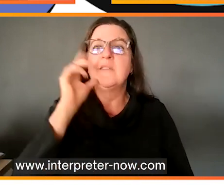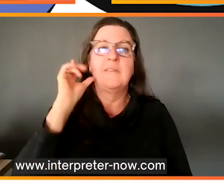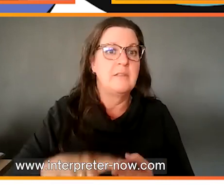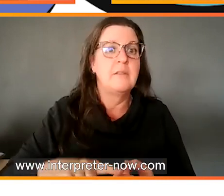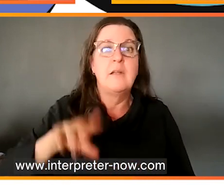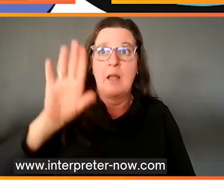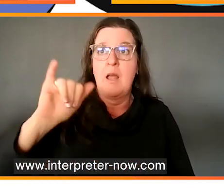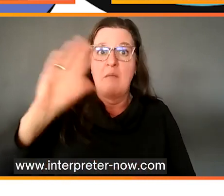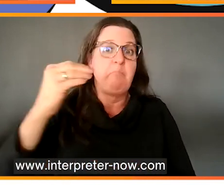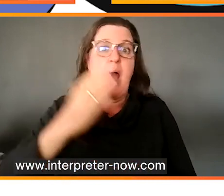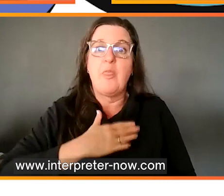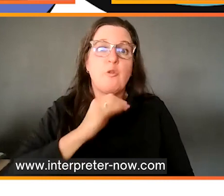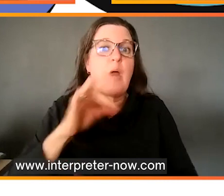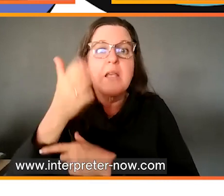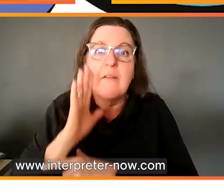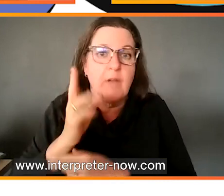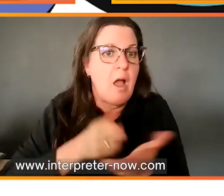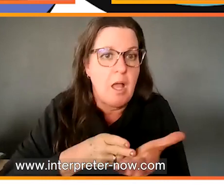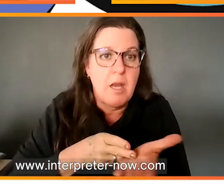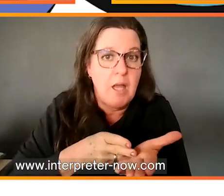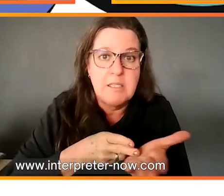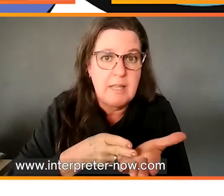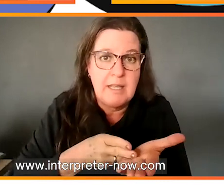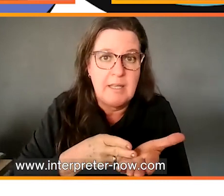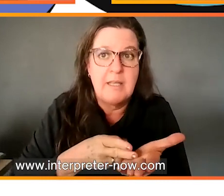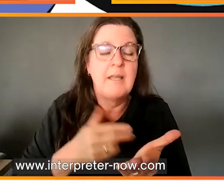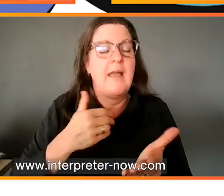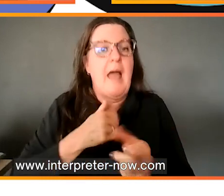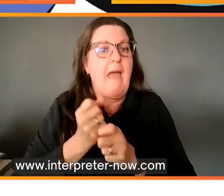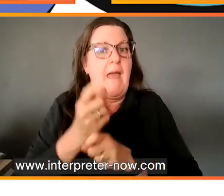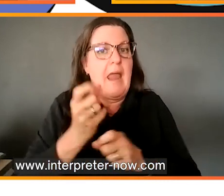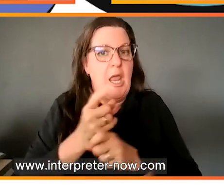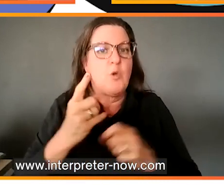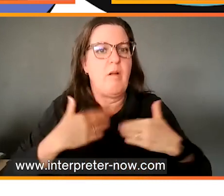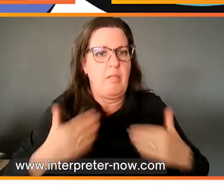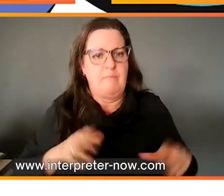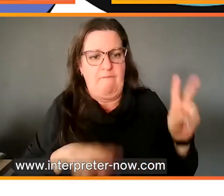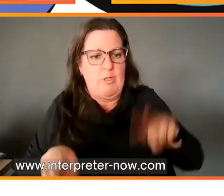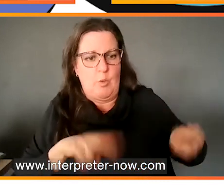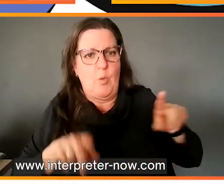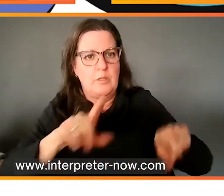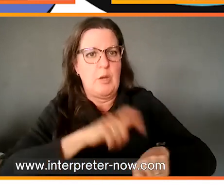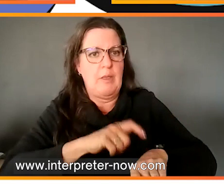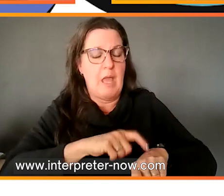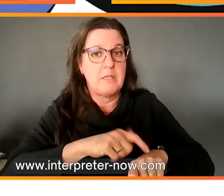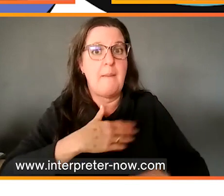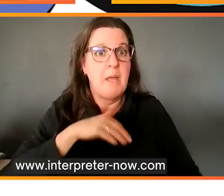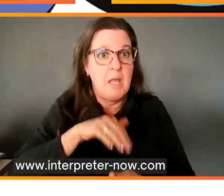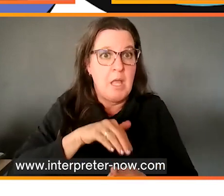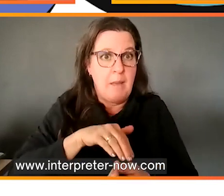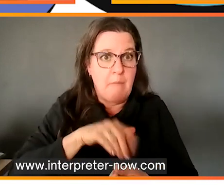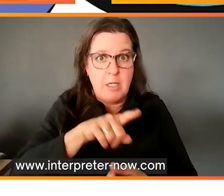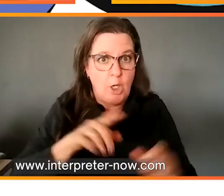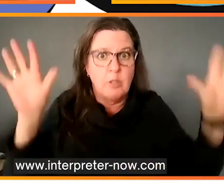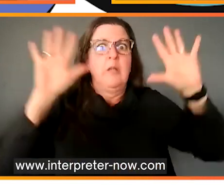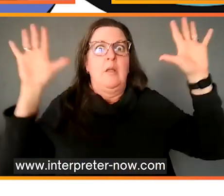profound. And it was not until I went, by the grace of God, honestly, I had an annual physical during this